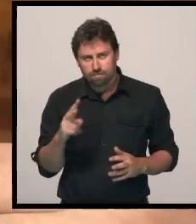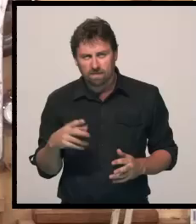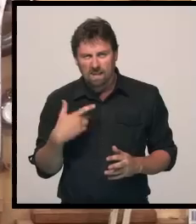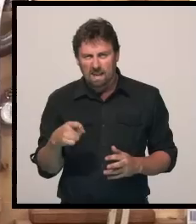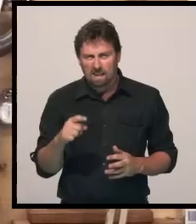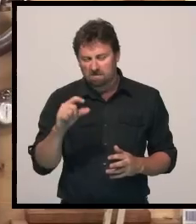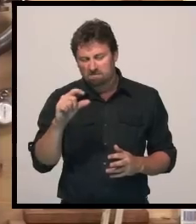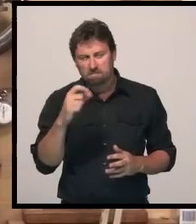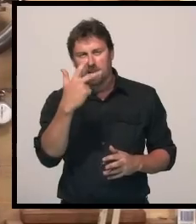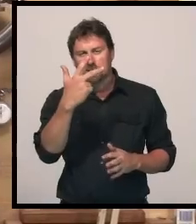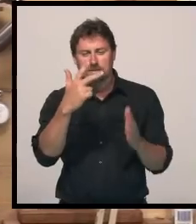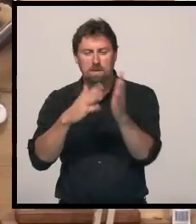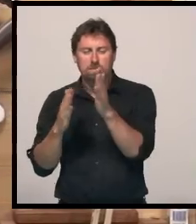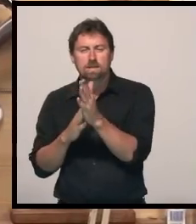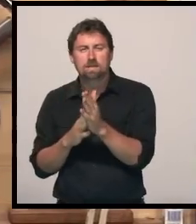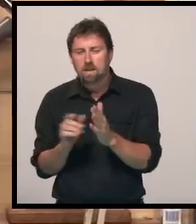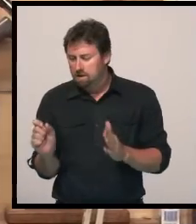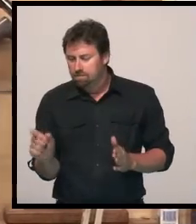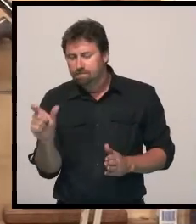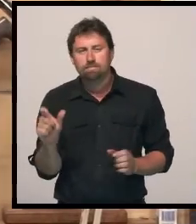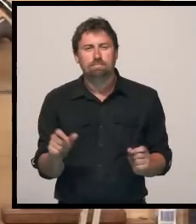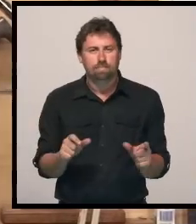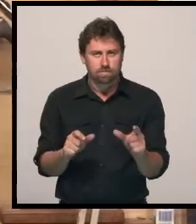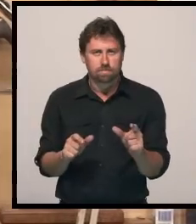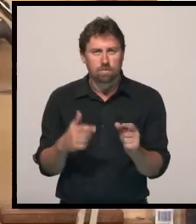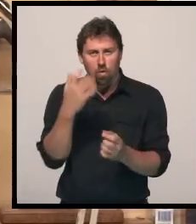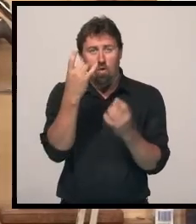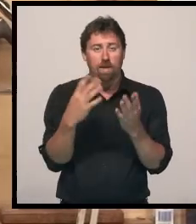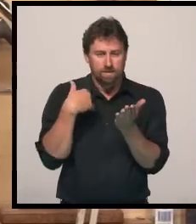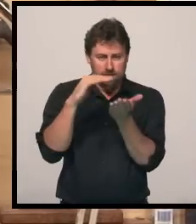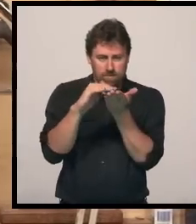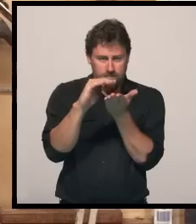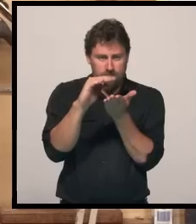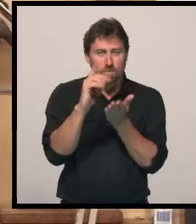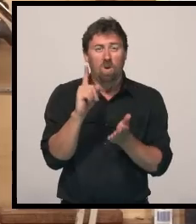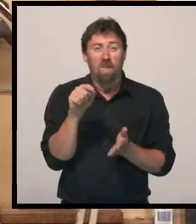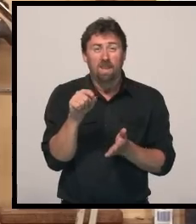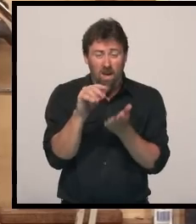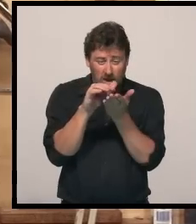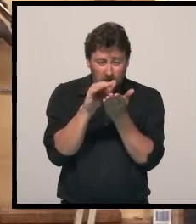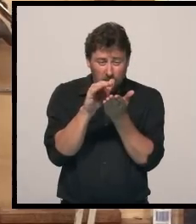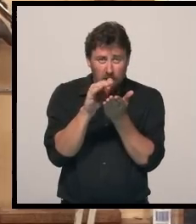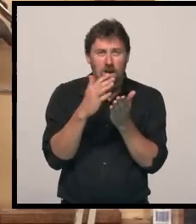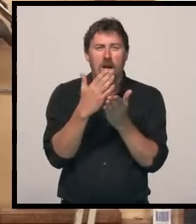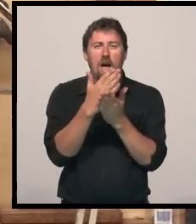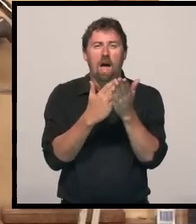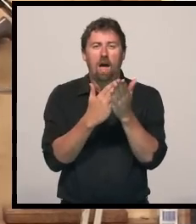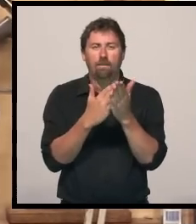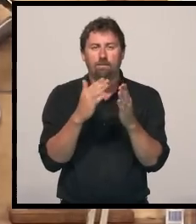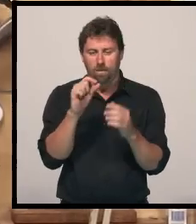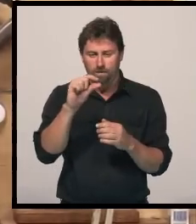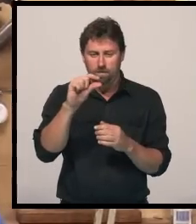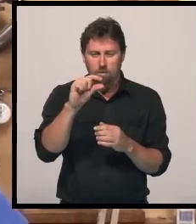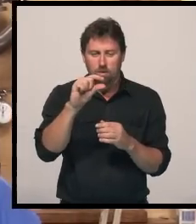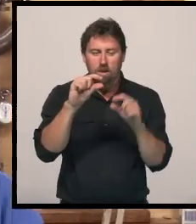8mm straight bit in it, and it's set at the depth of half of the barrel width. So